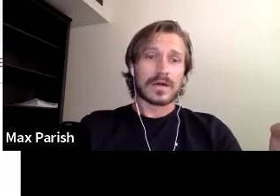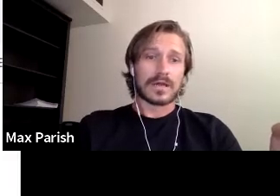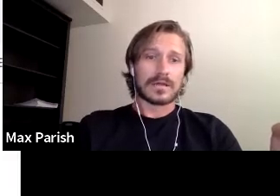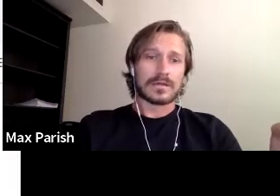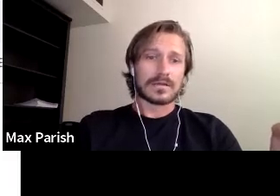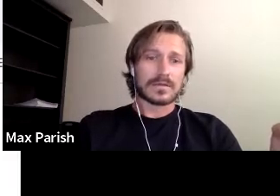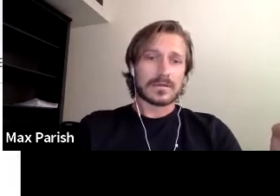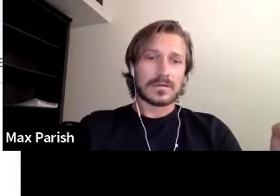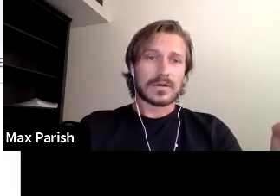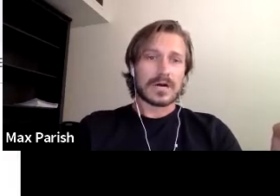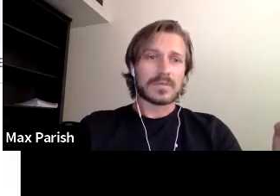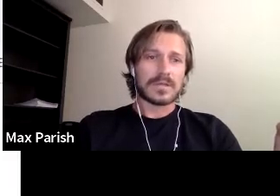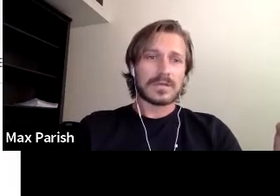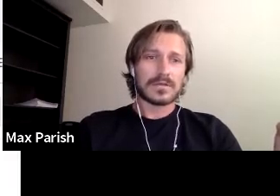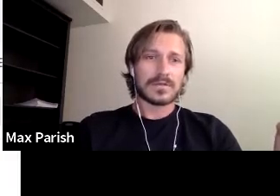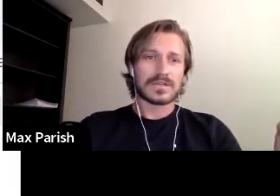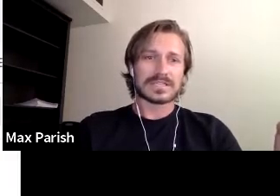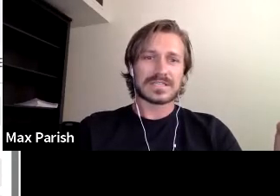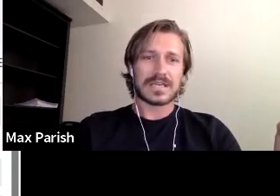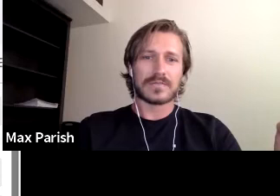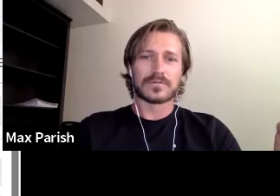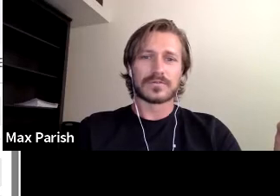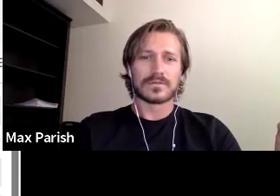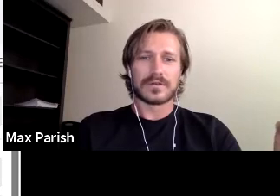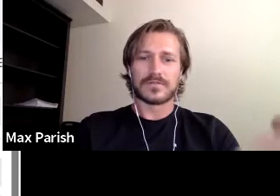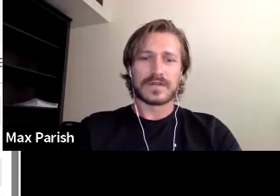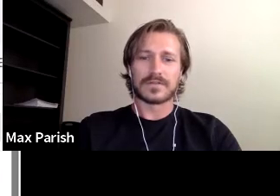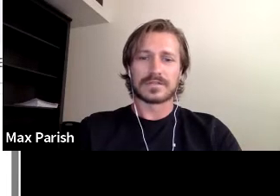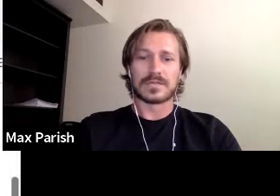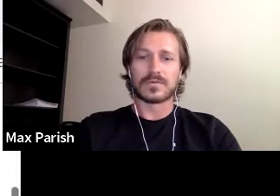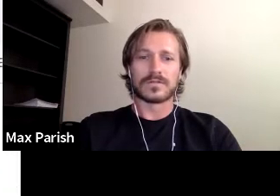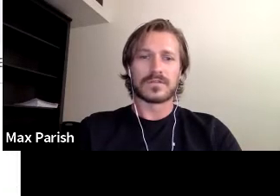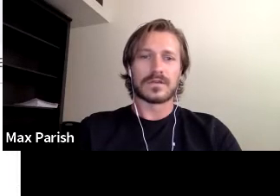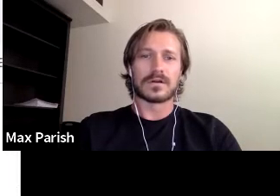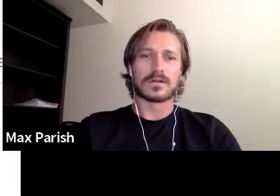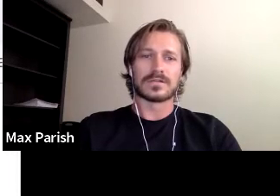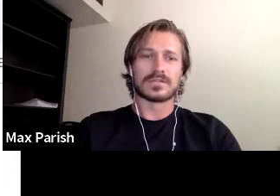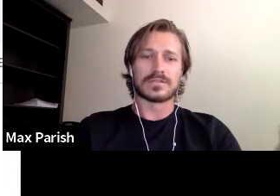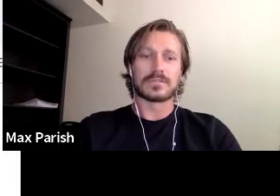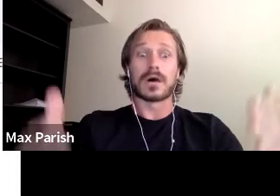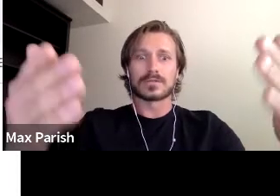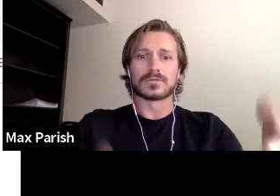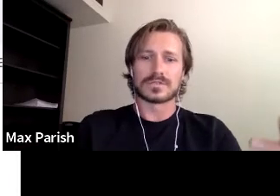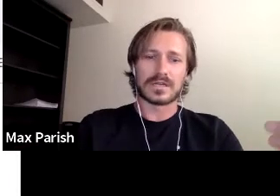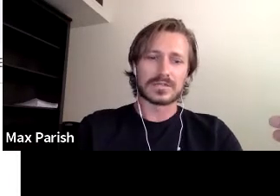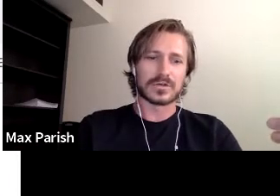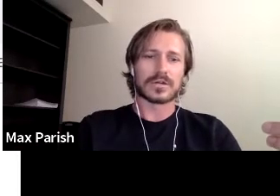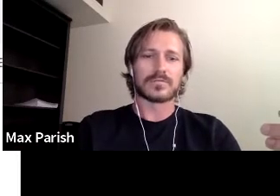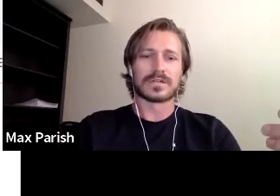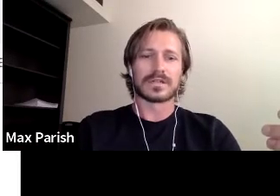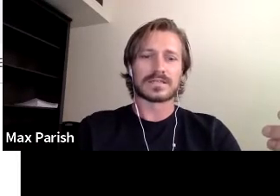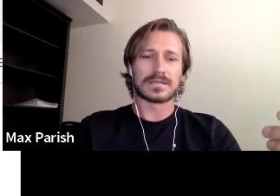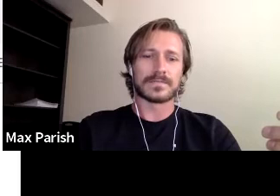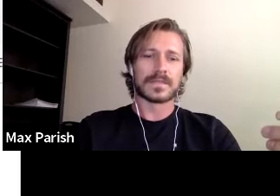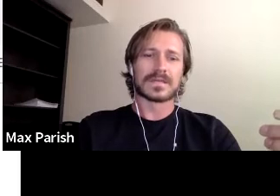So I copied this table. I found this in one of the online teaching modules that I took and